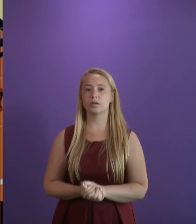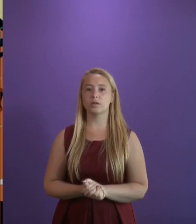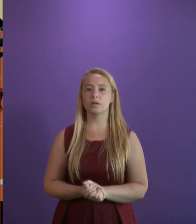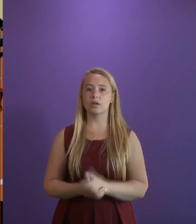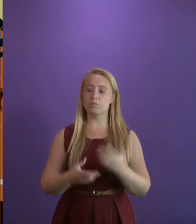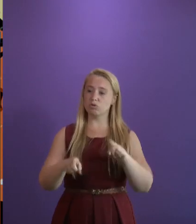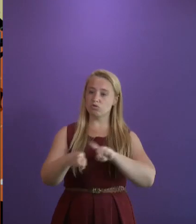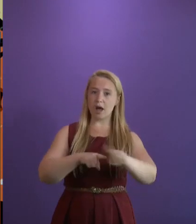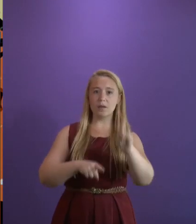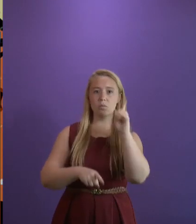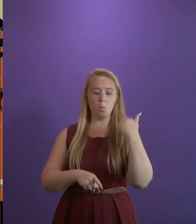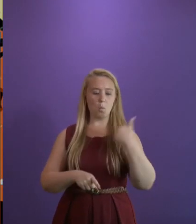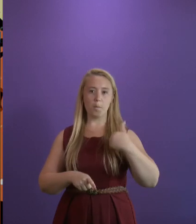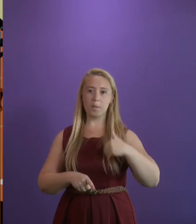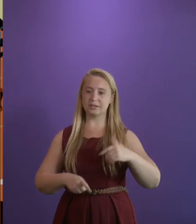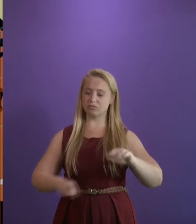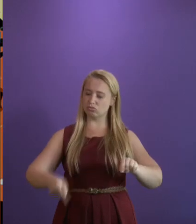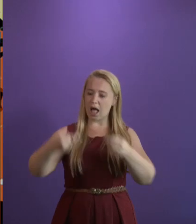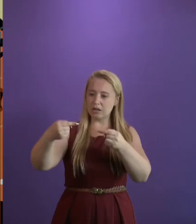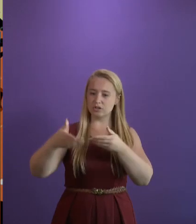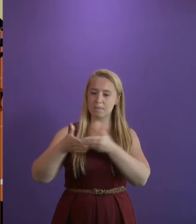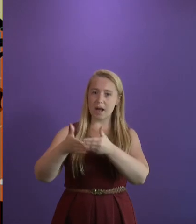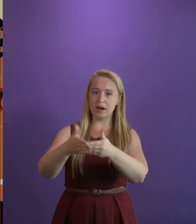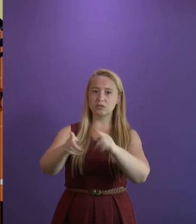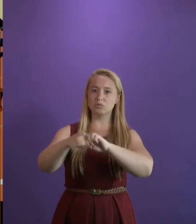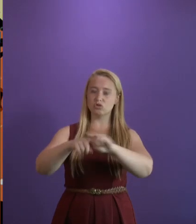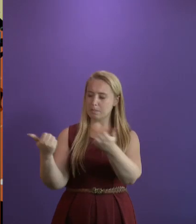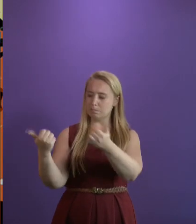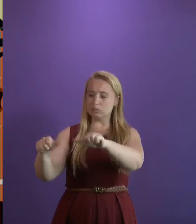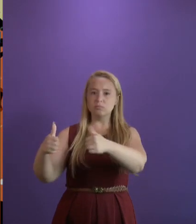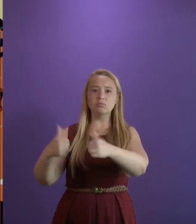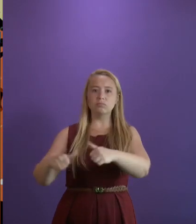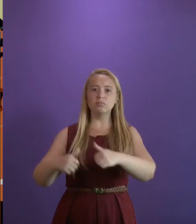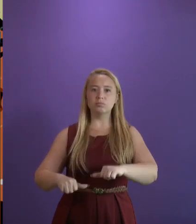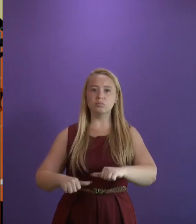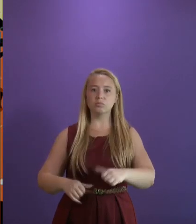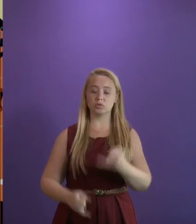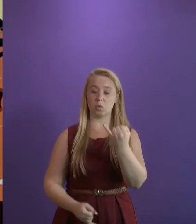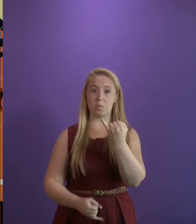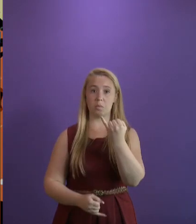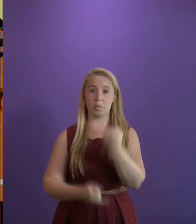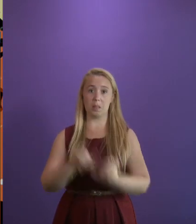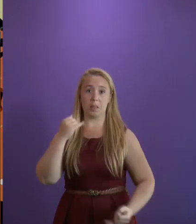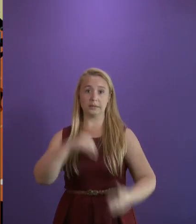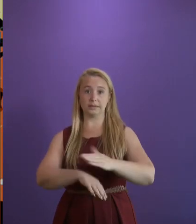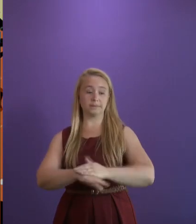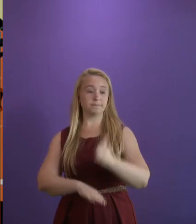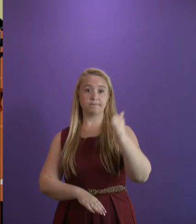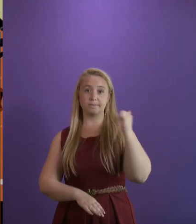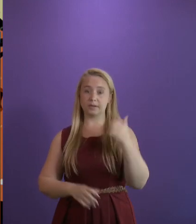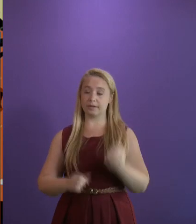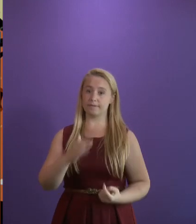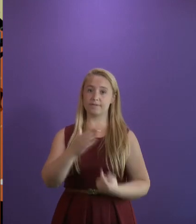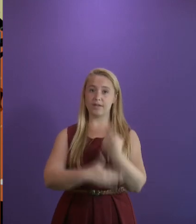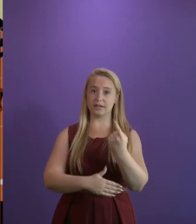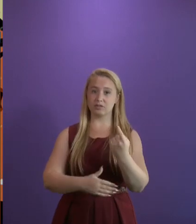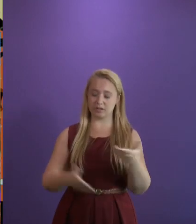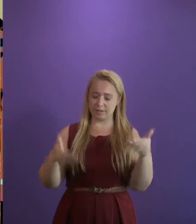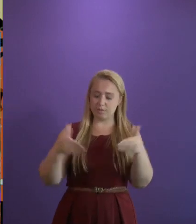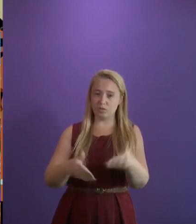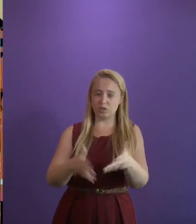face, women in particular face. Last session, we had an event here in the Chamber focusing on inspiring young